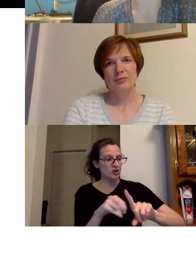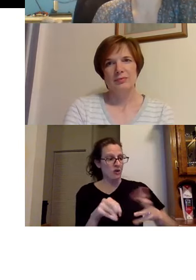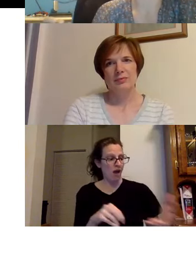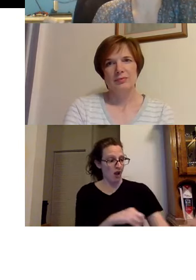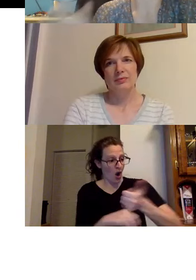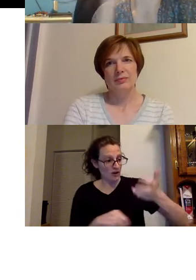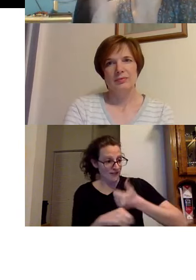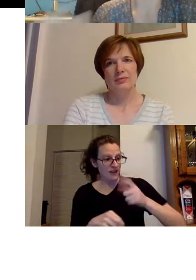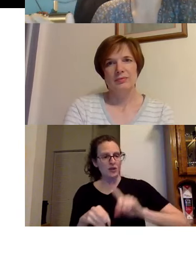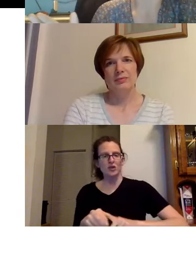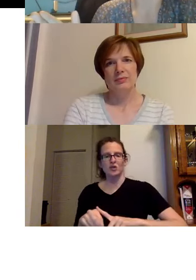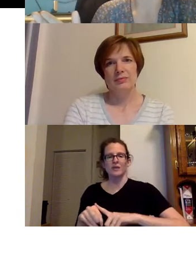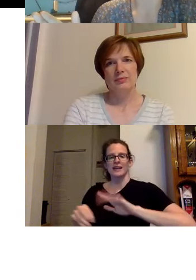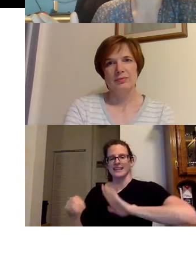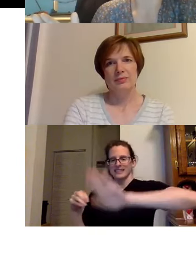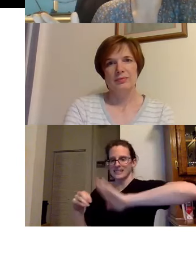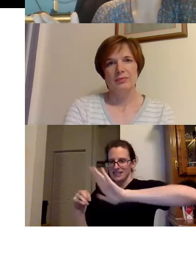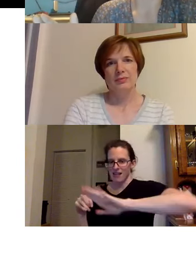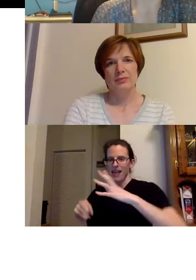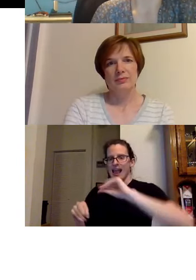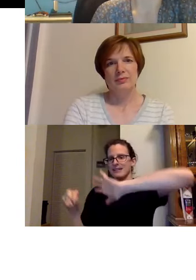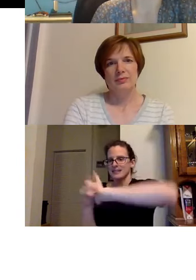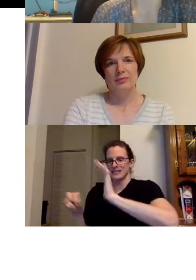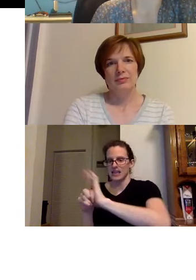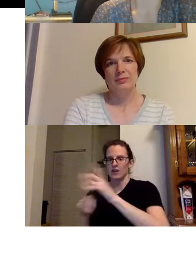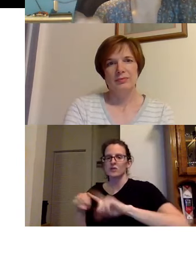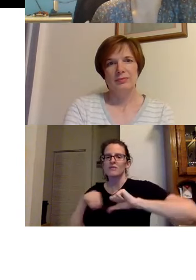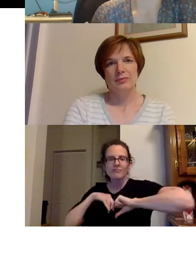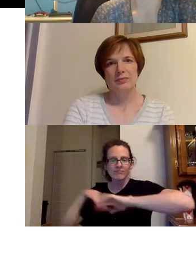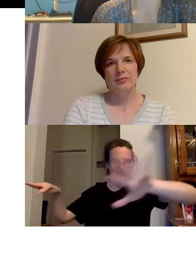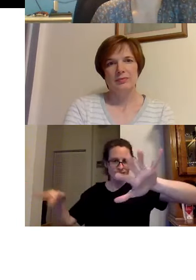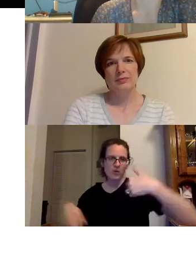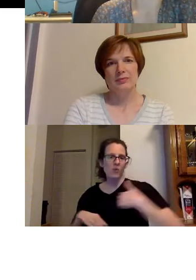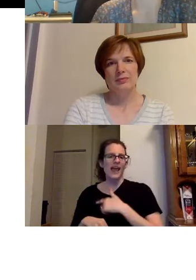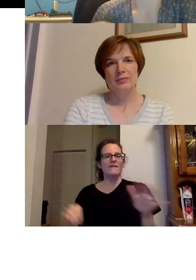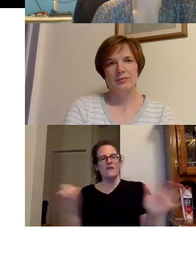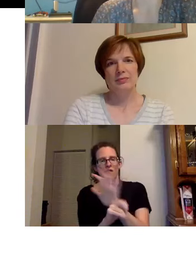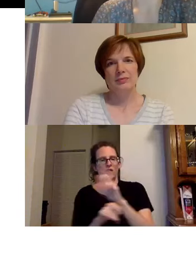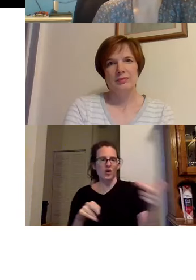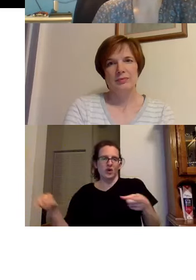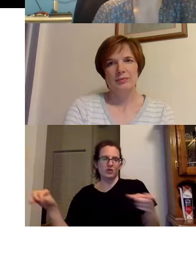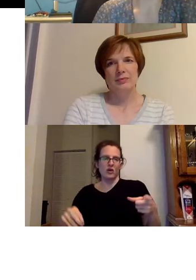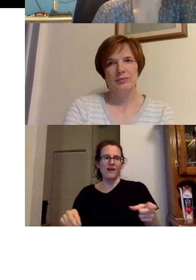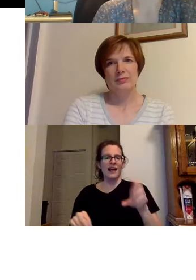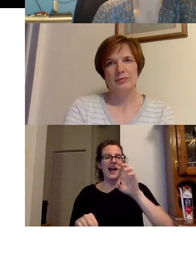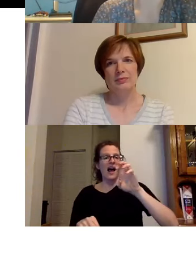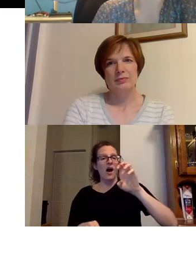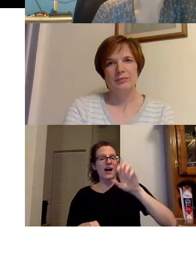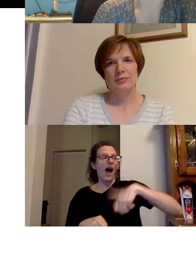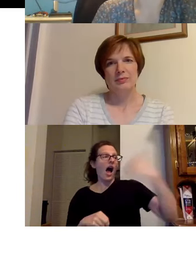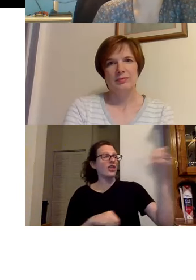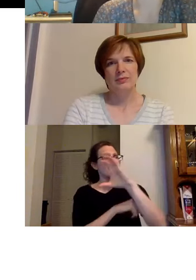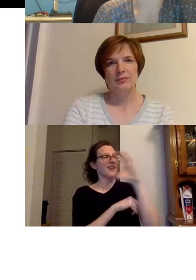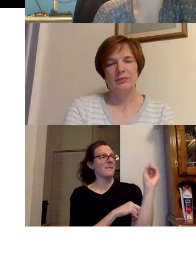and sealing it and sending it to our homes. Other essential oil companies get their oils elsewhere, and then they